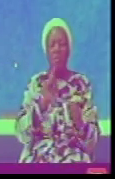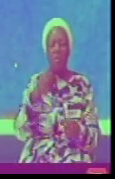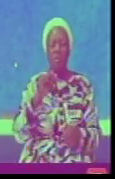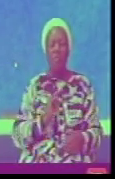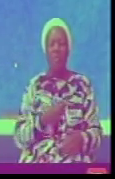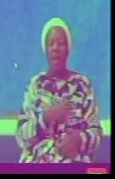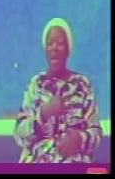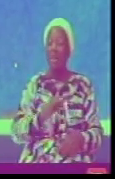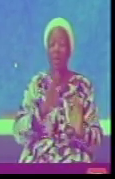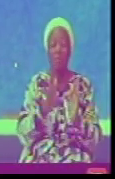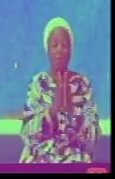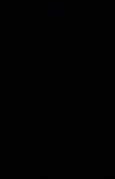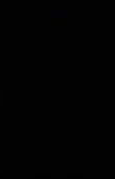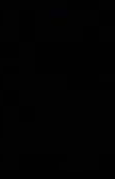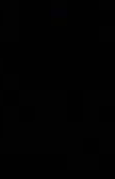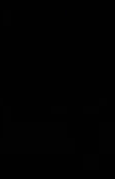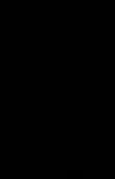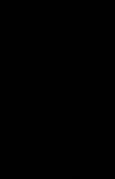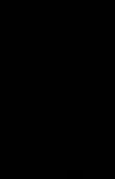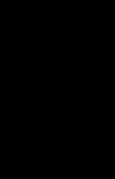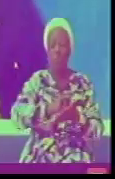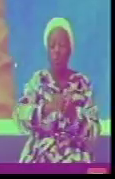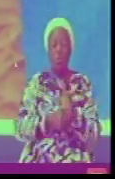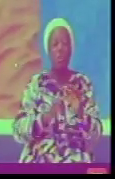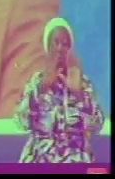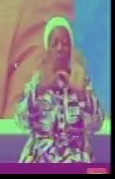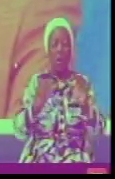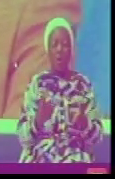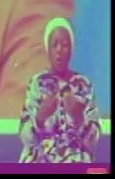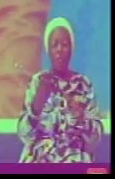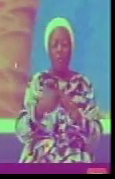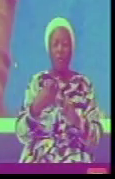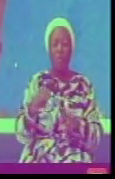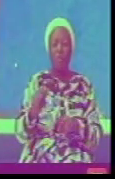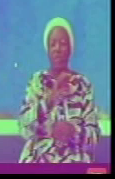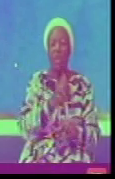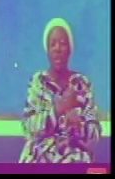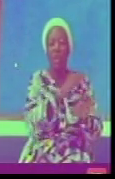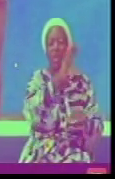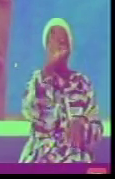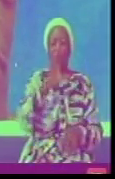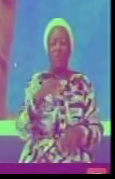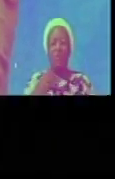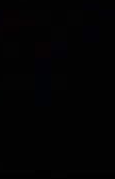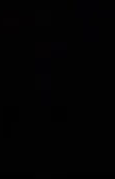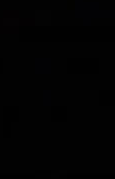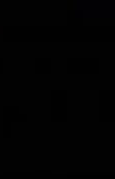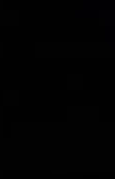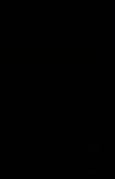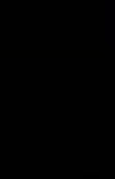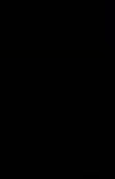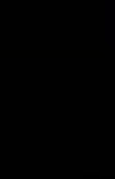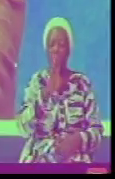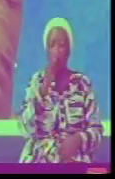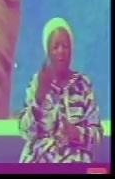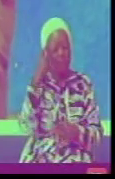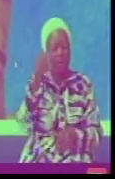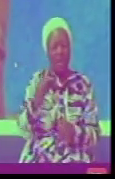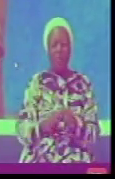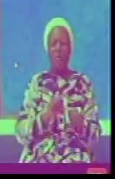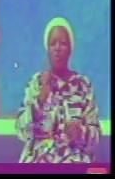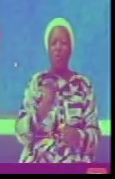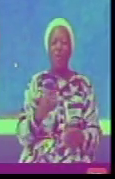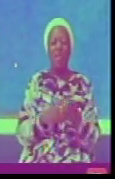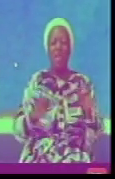of Calvary for every one of us. And I pray, oh Lord, those wonders coming from the cross of